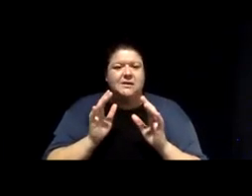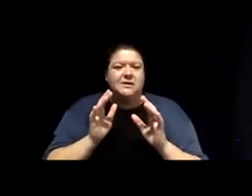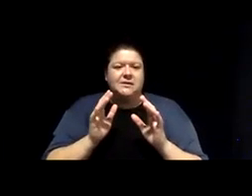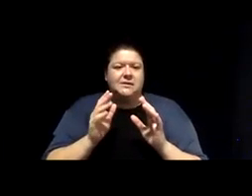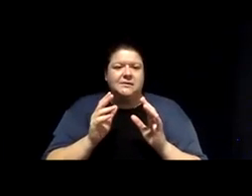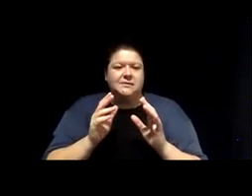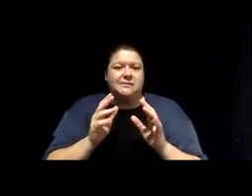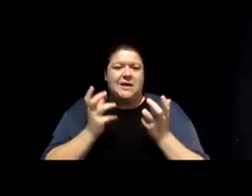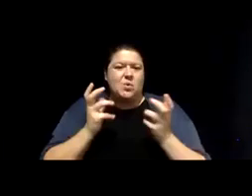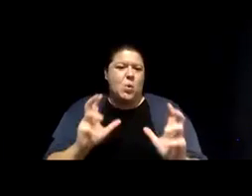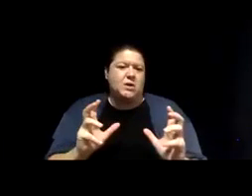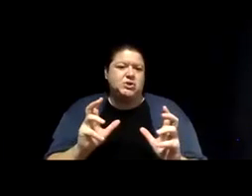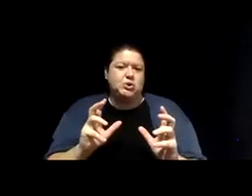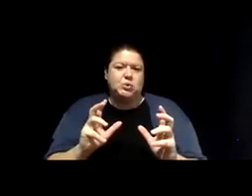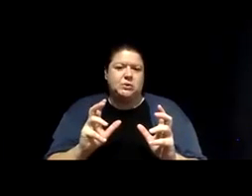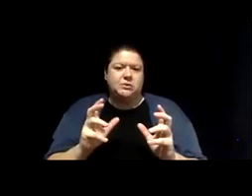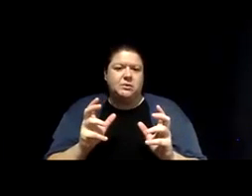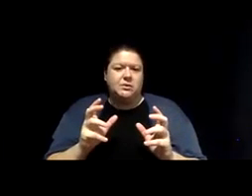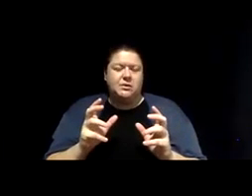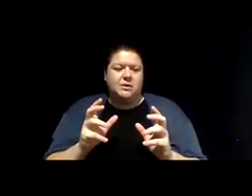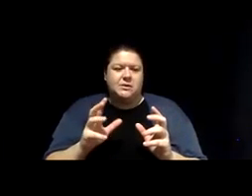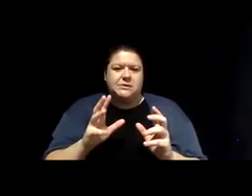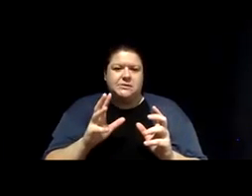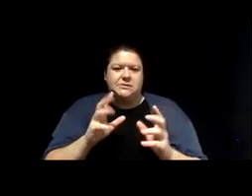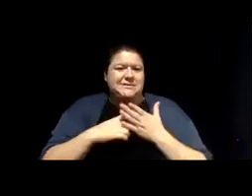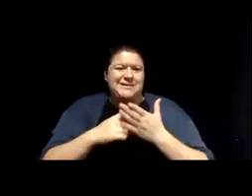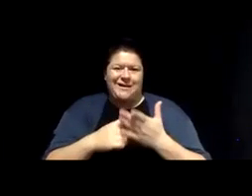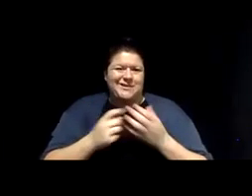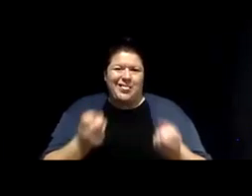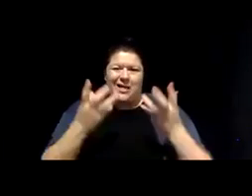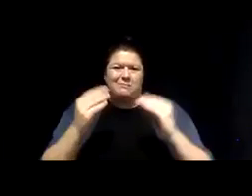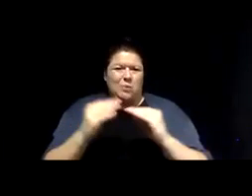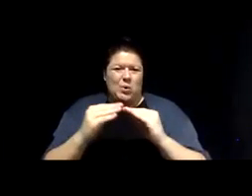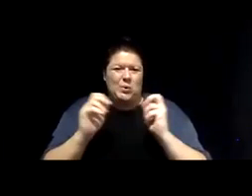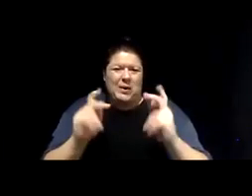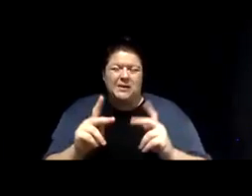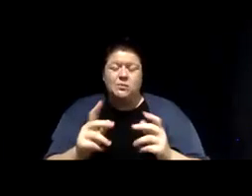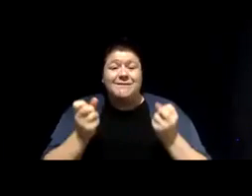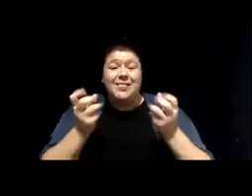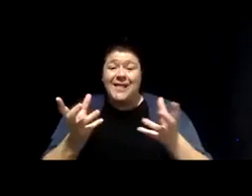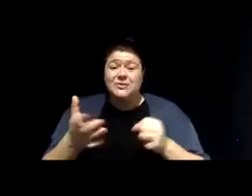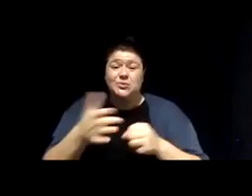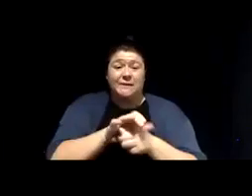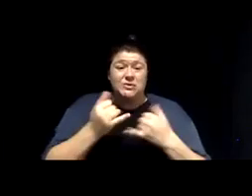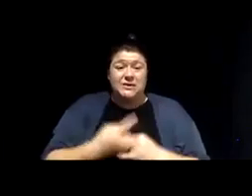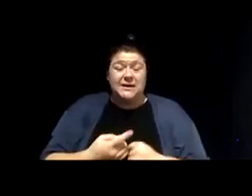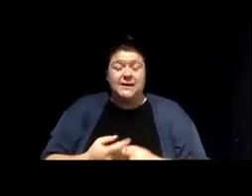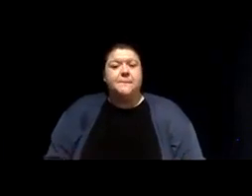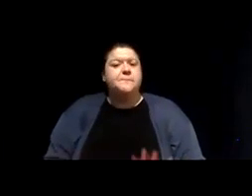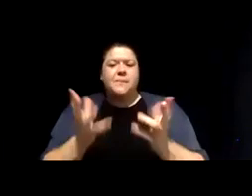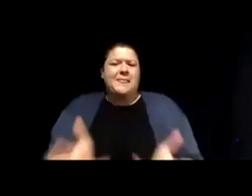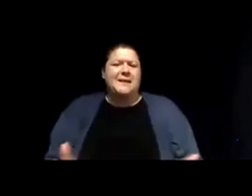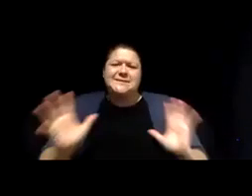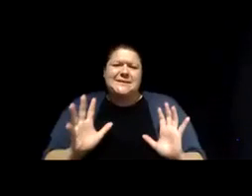it's, we have a lot to cover today. Okay, so yeah, that's it for the